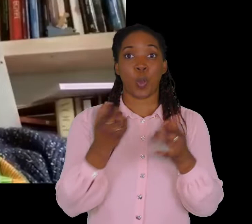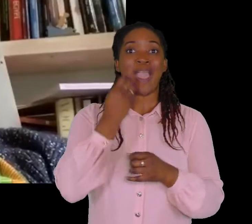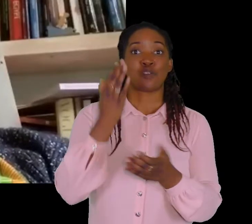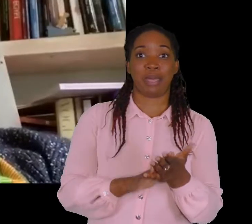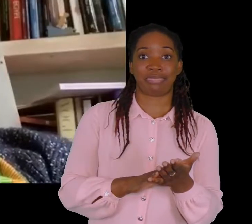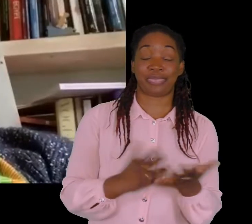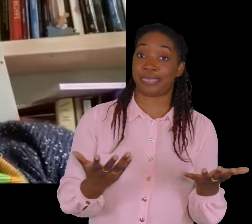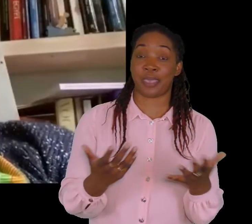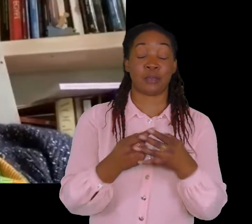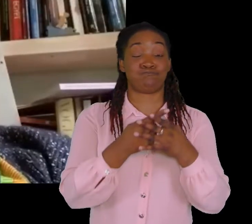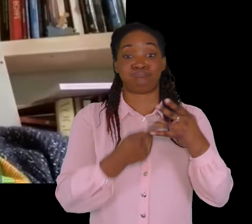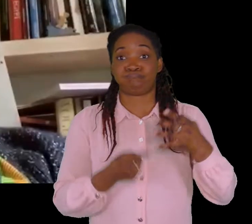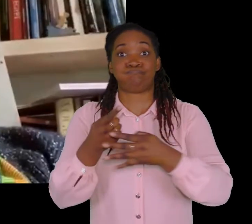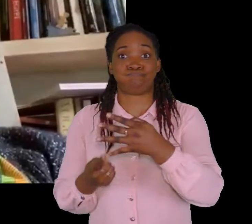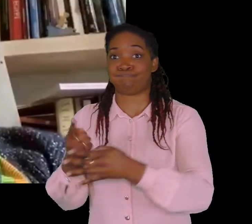a lot.